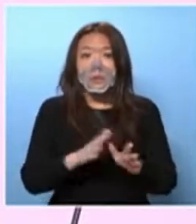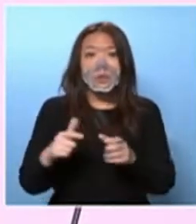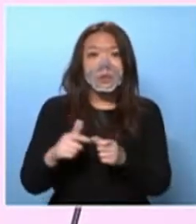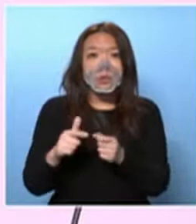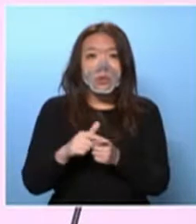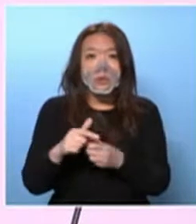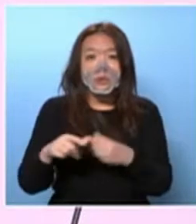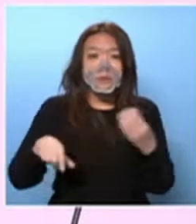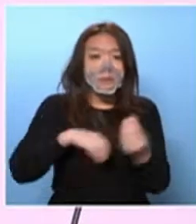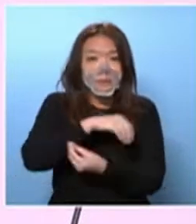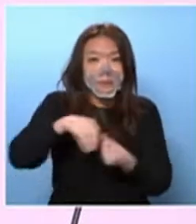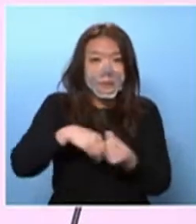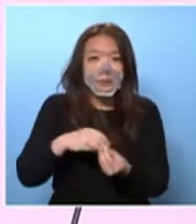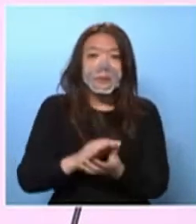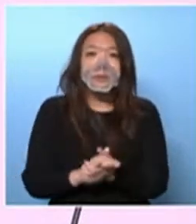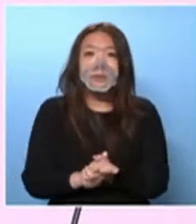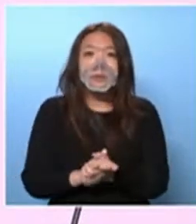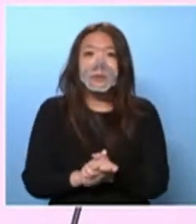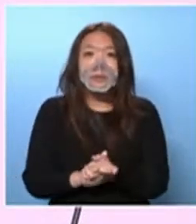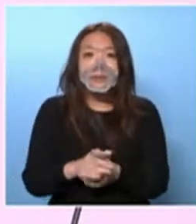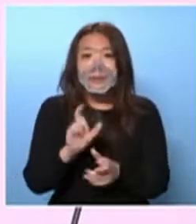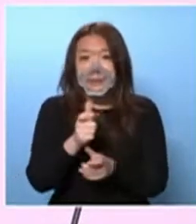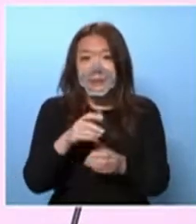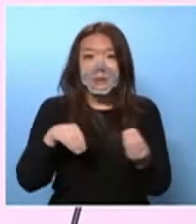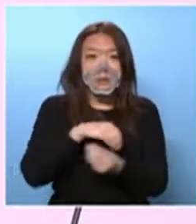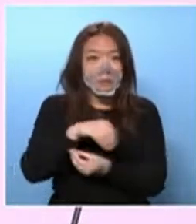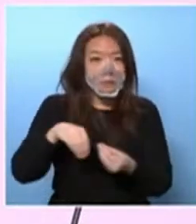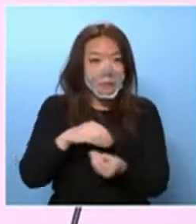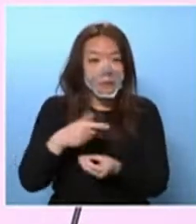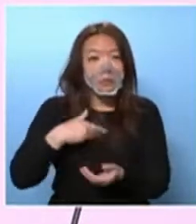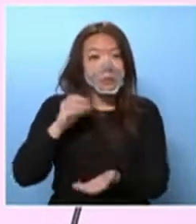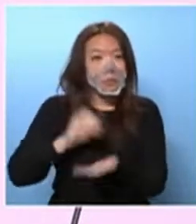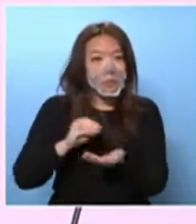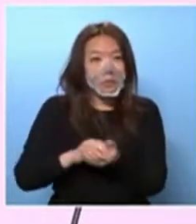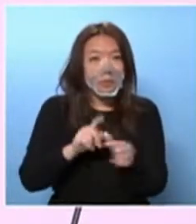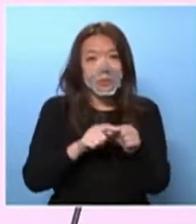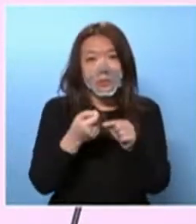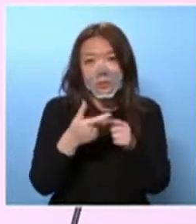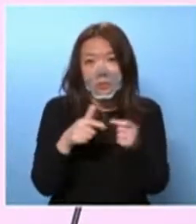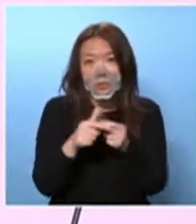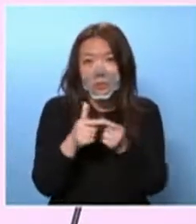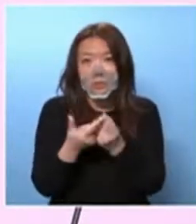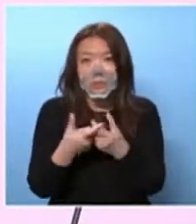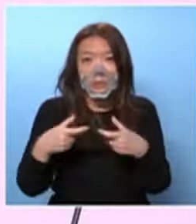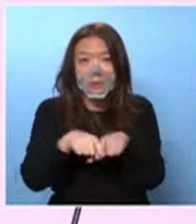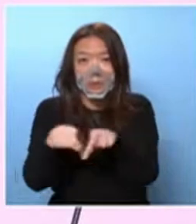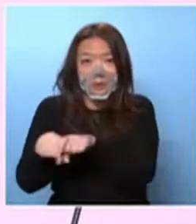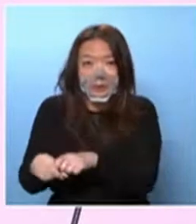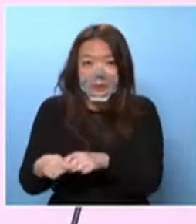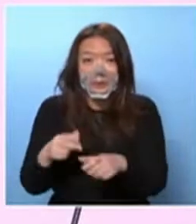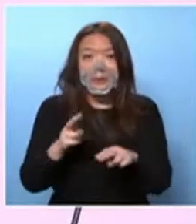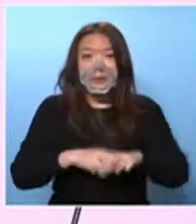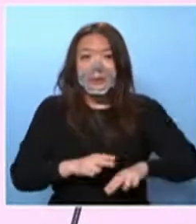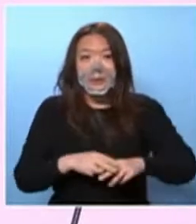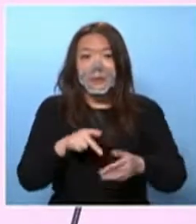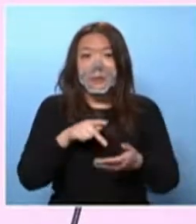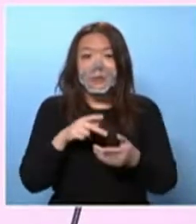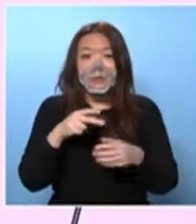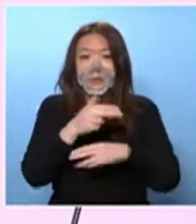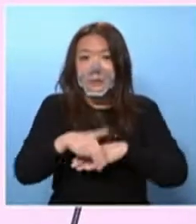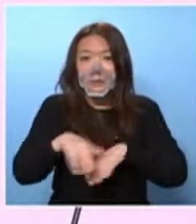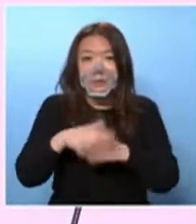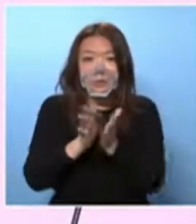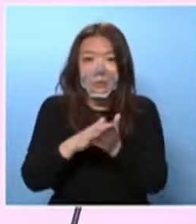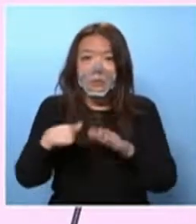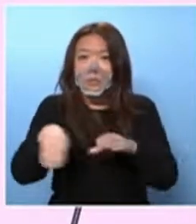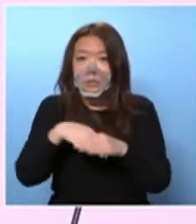As regards enhancing the cash flow support for businesses, I will extend the application period of all guarantee products under